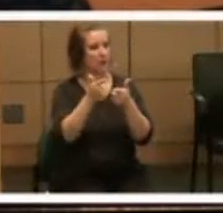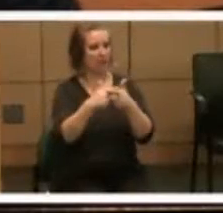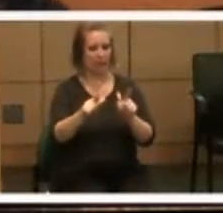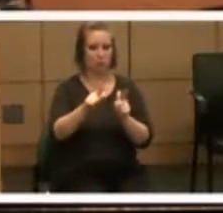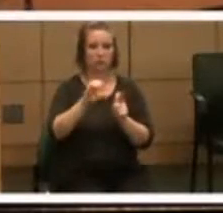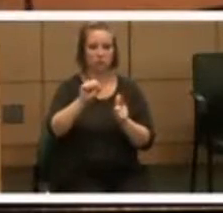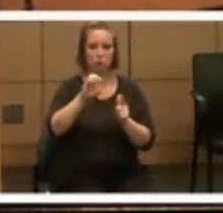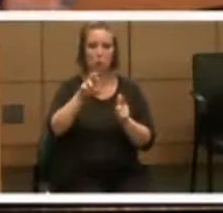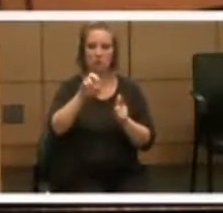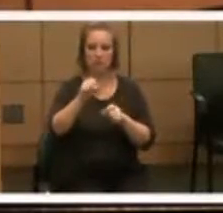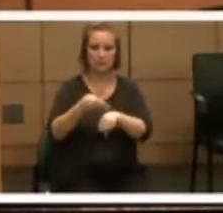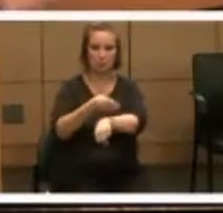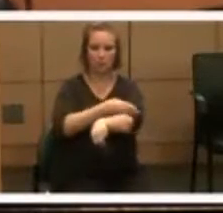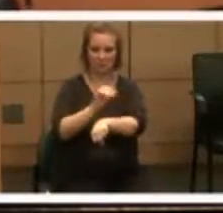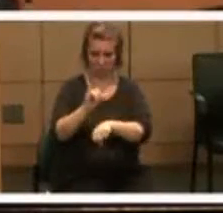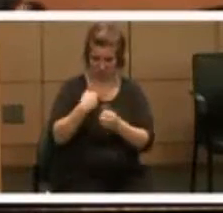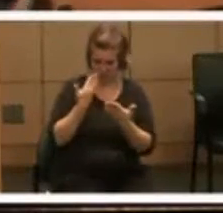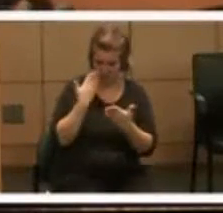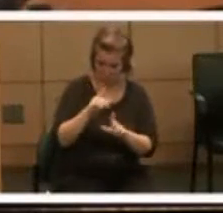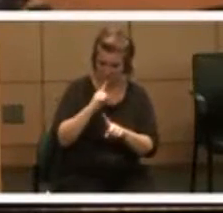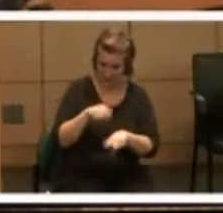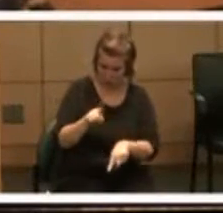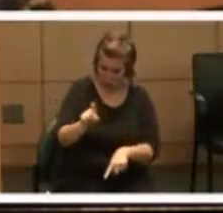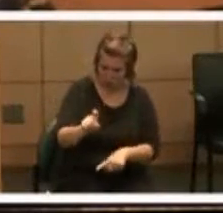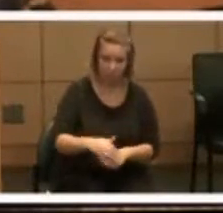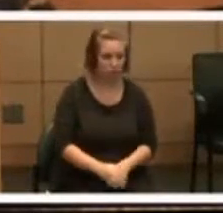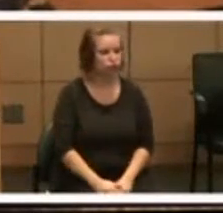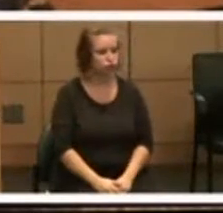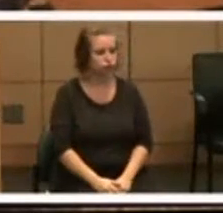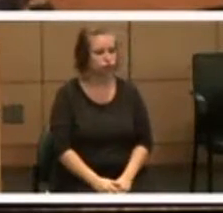too. So I think, I don't know if that answered your question.